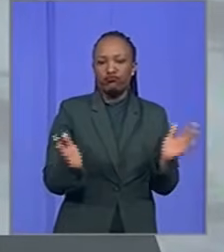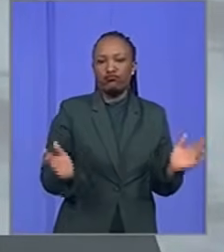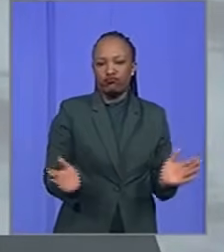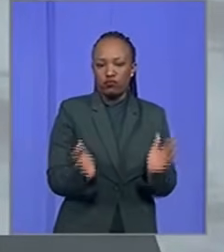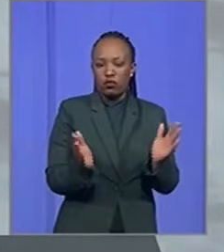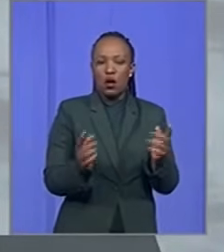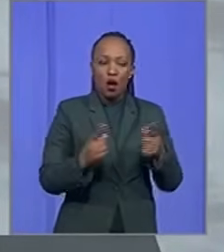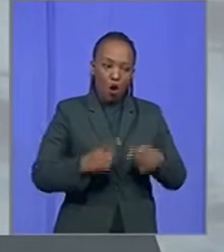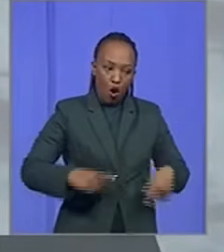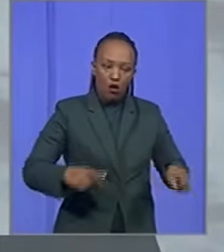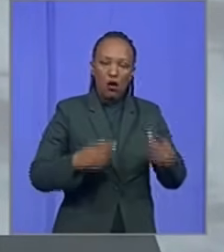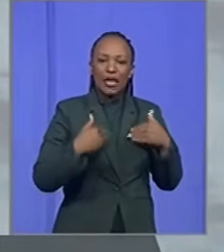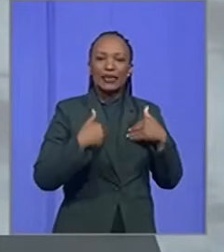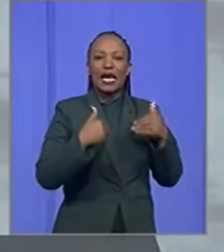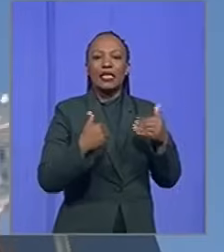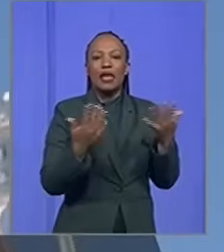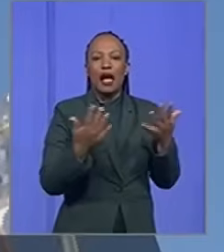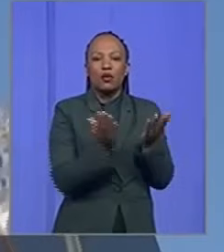mo qadileng teng